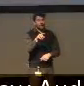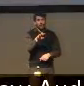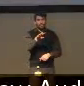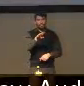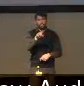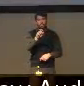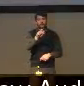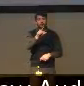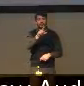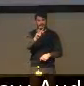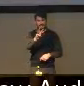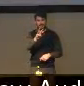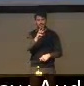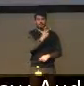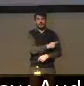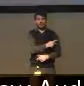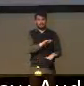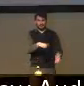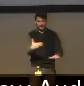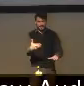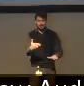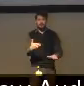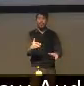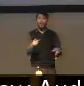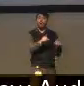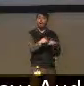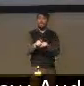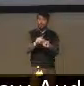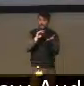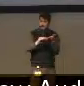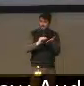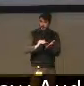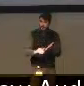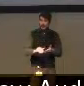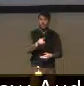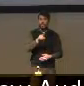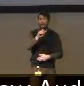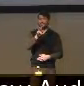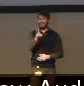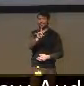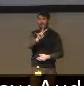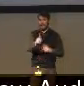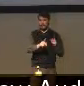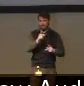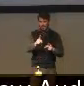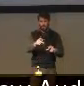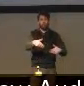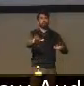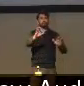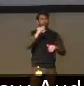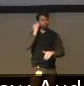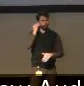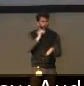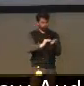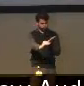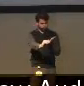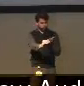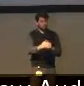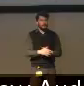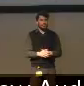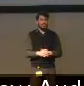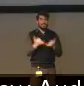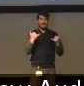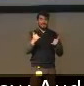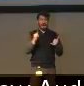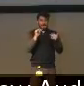some discharges that we've also had. And Vikas pointed out that we've had 178 people discharged as well. Current